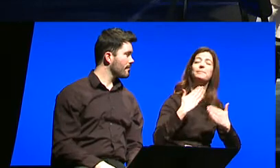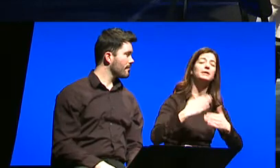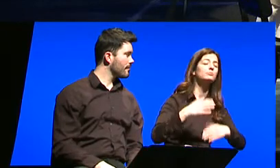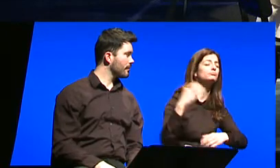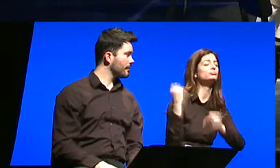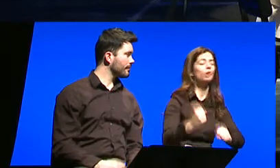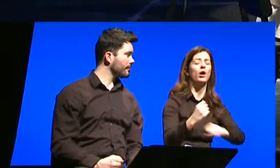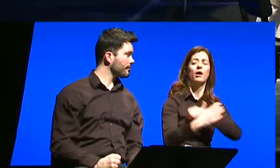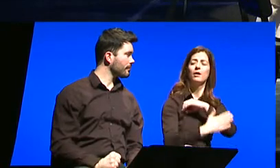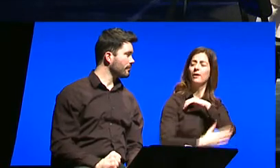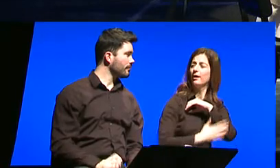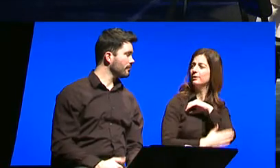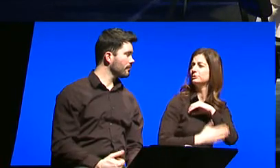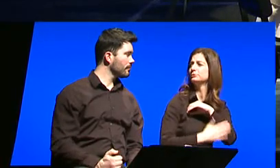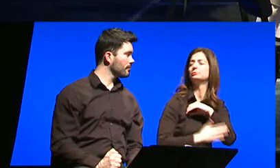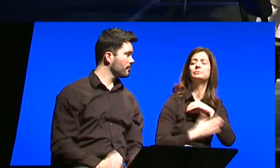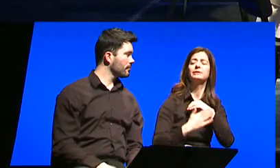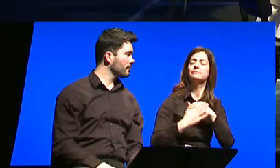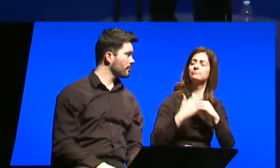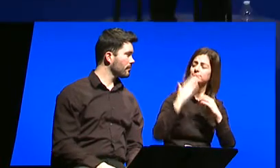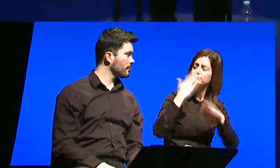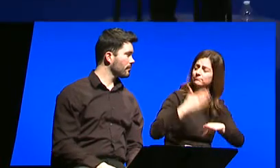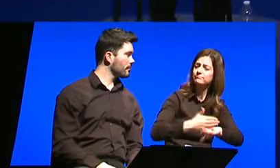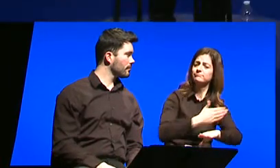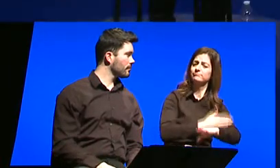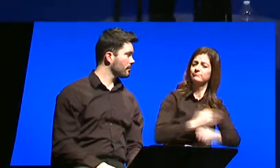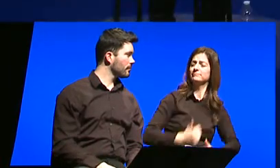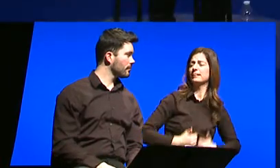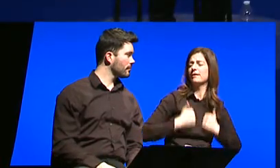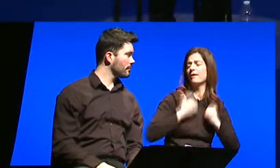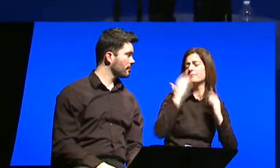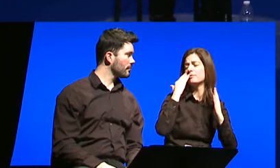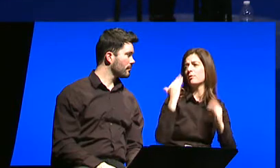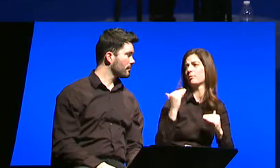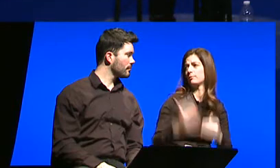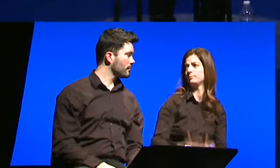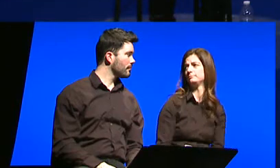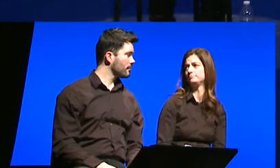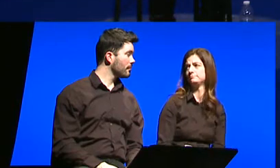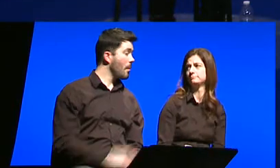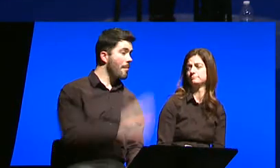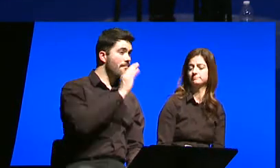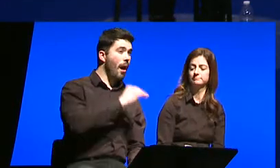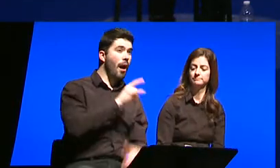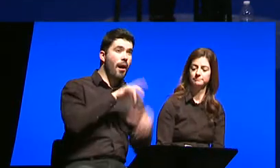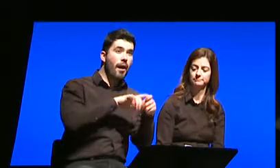good life, a better life. And then we get on the plane to a new world.